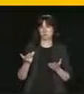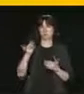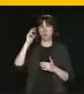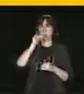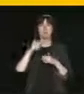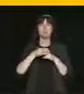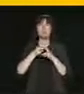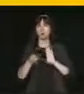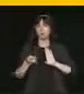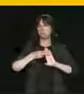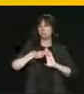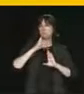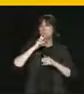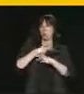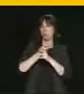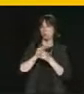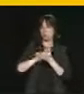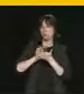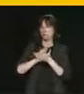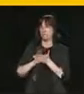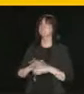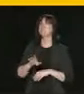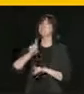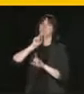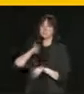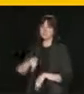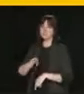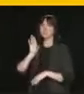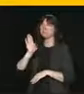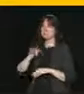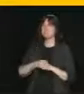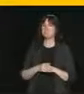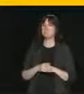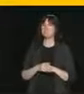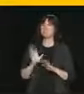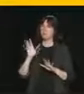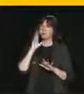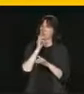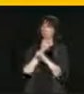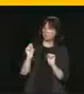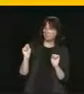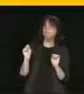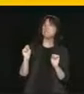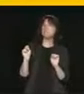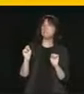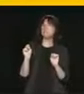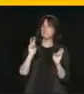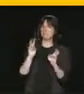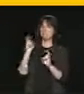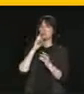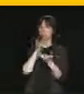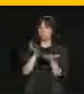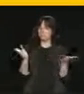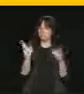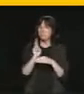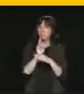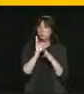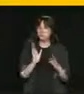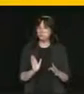information on products coming in from the United States? That's a very good question. We need to protect the safety of